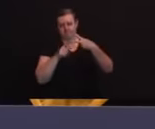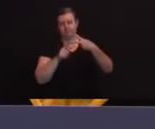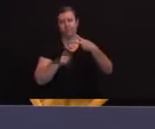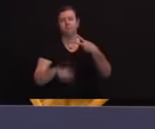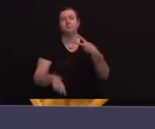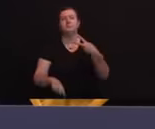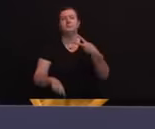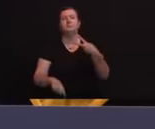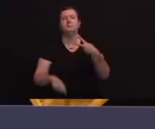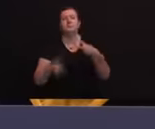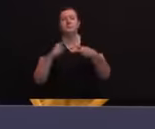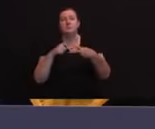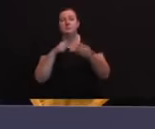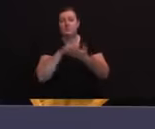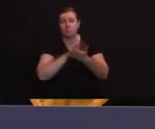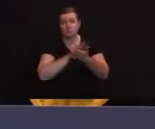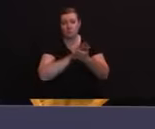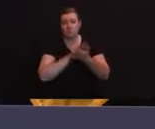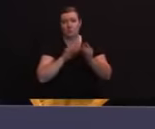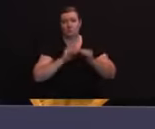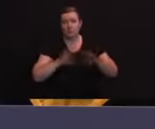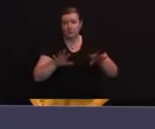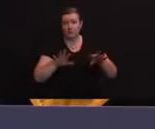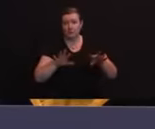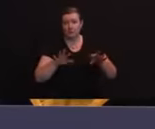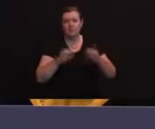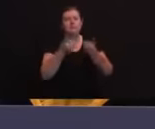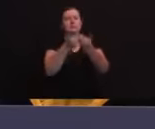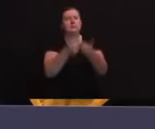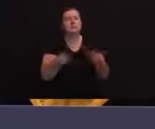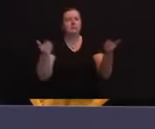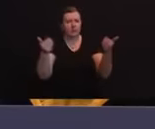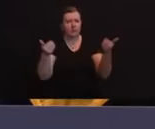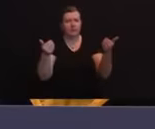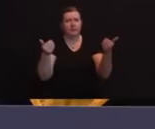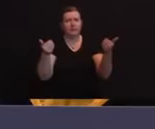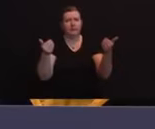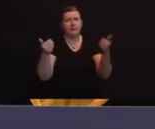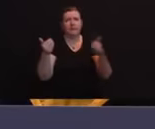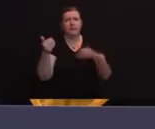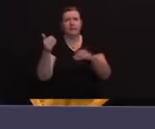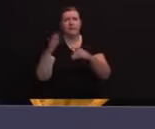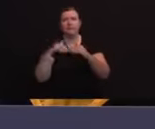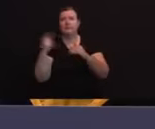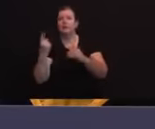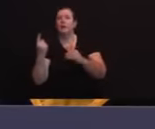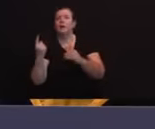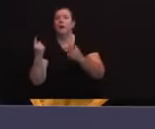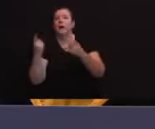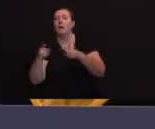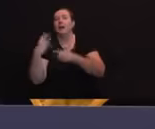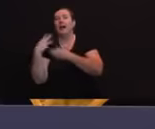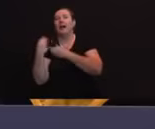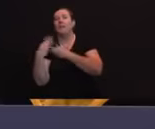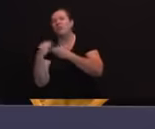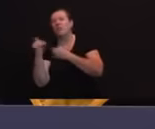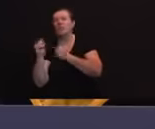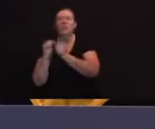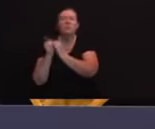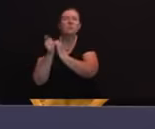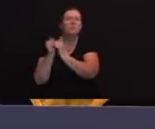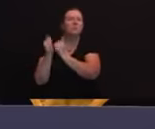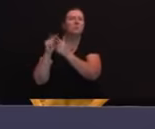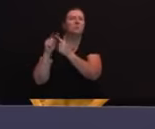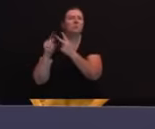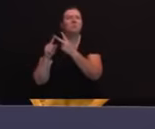is separate from something that happened outside that somebody then brings in, right, whether through sports or going to